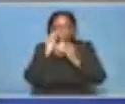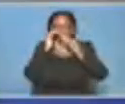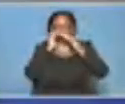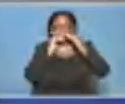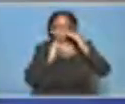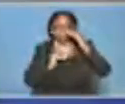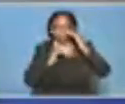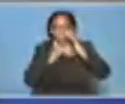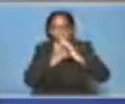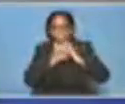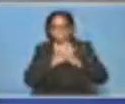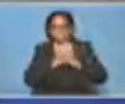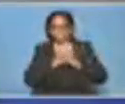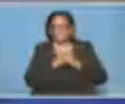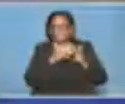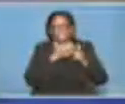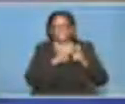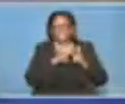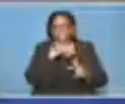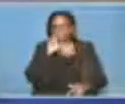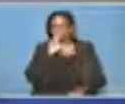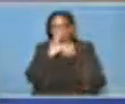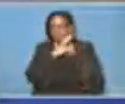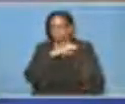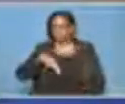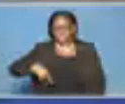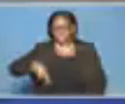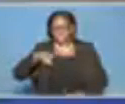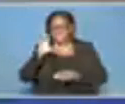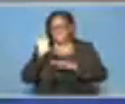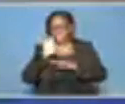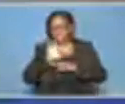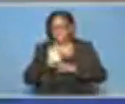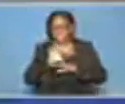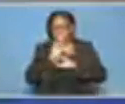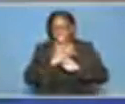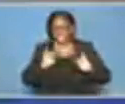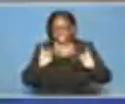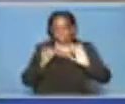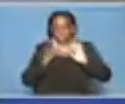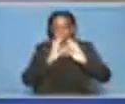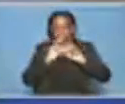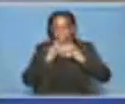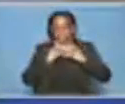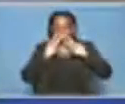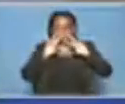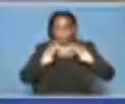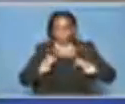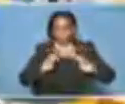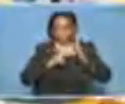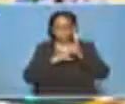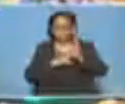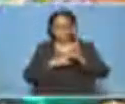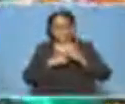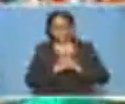In other news, executives of Royal Caribbean International providing an update on the status of their environmental assessment report.